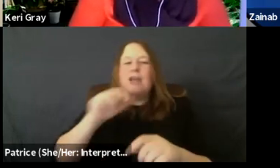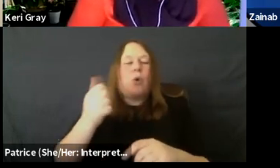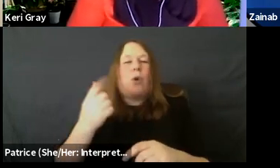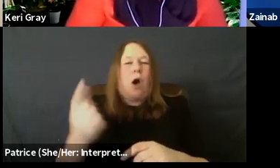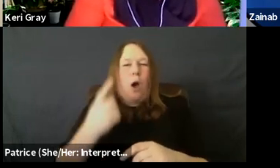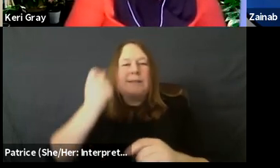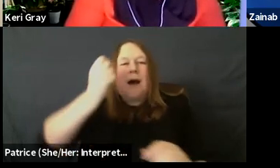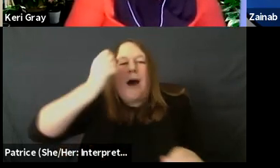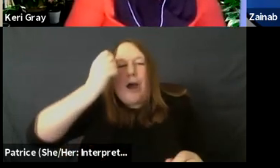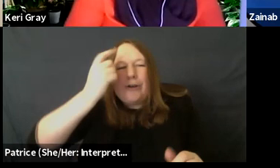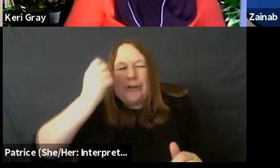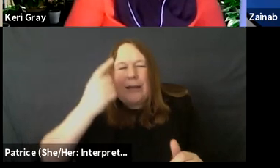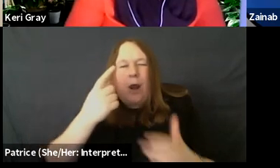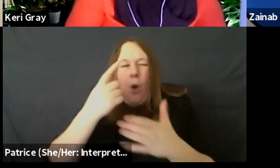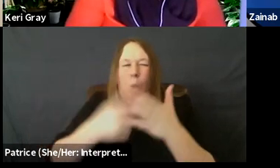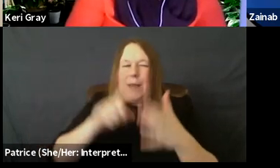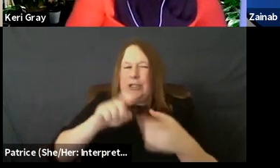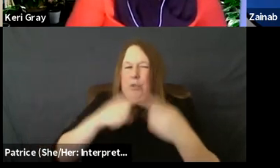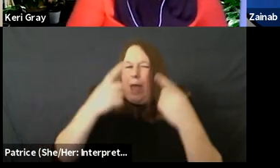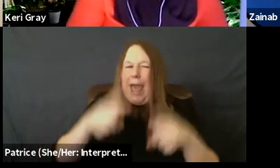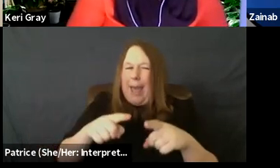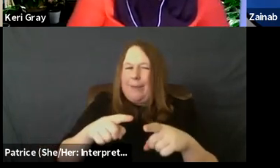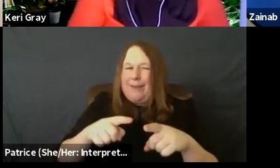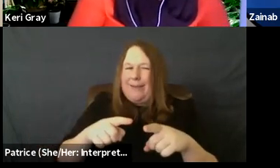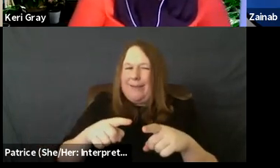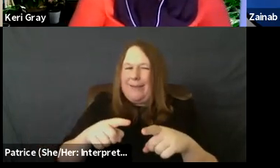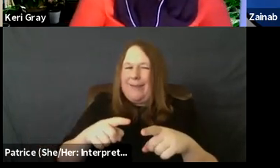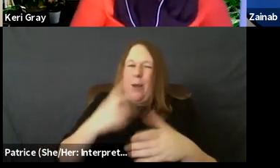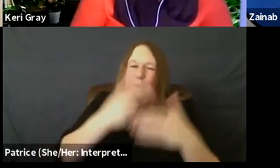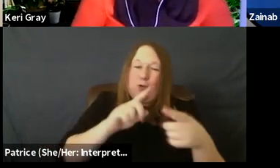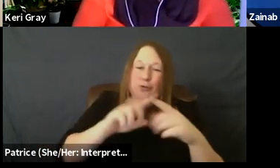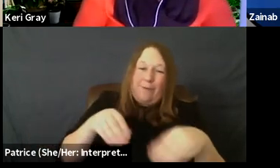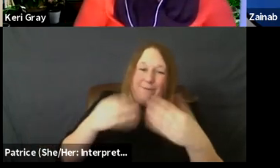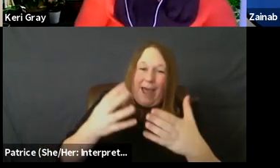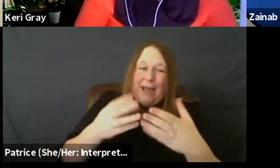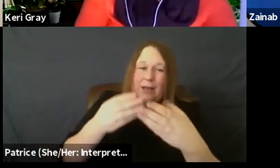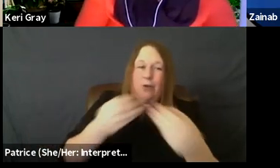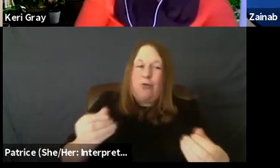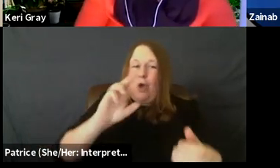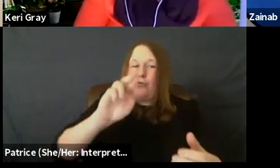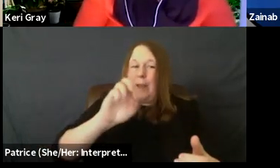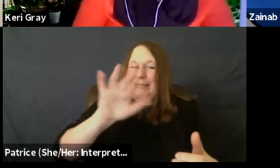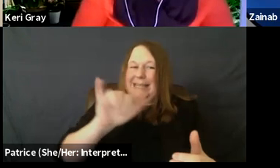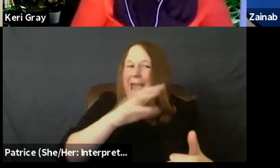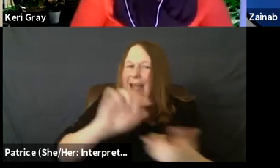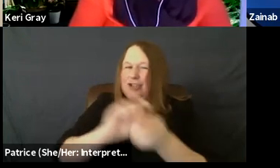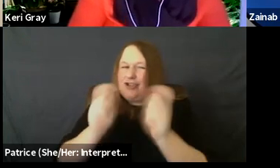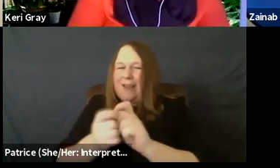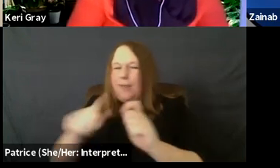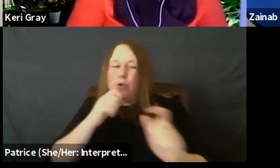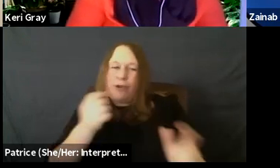necessarily understand what needs to happen in order both to provide a remedy and a change. So for